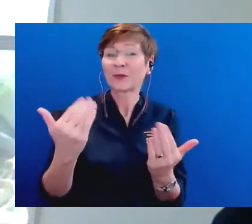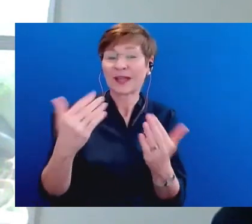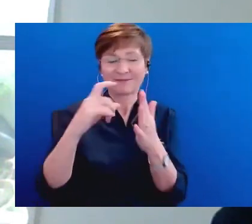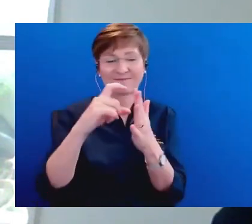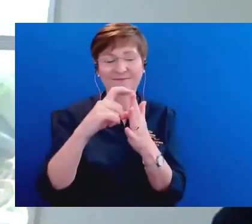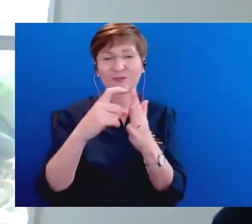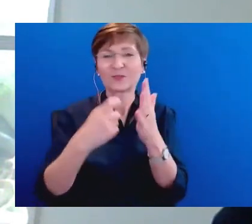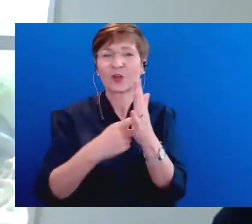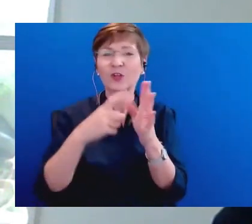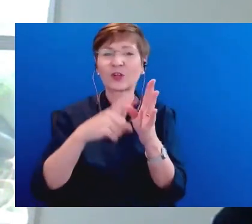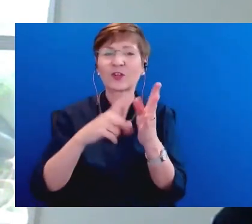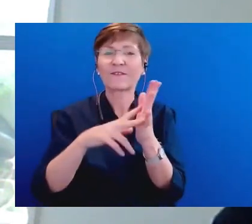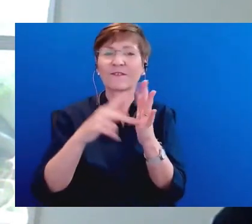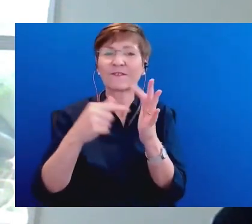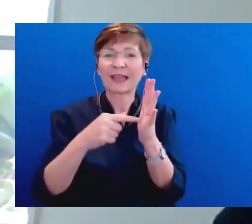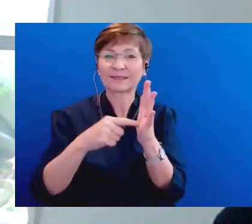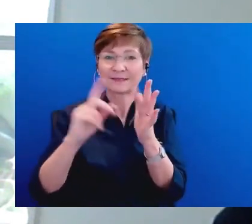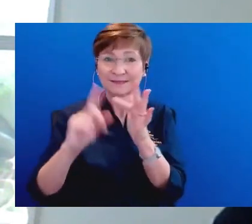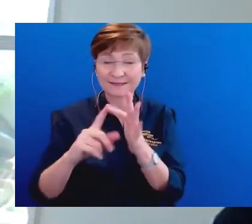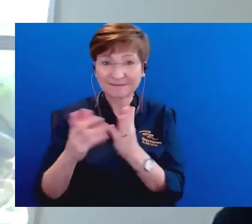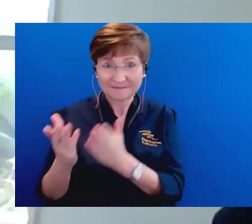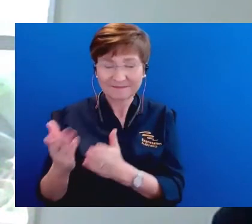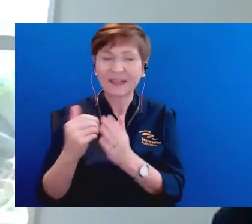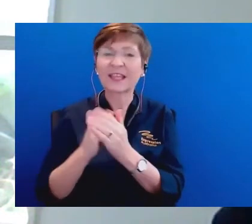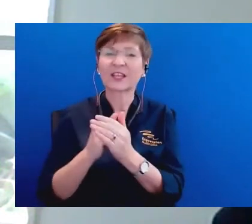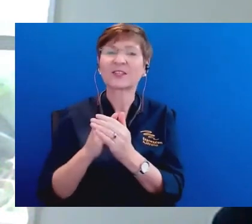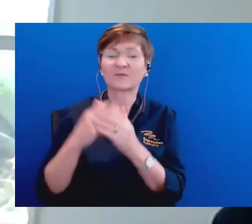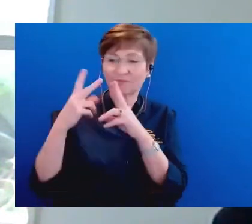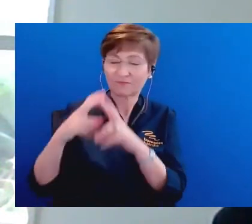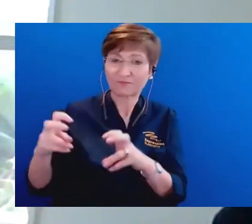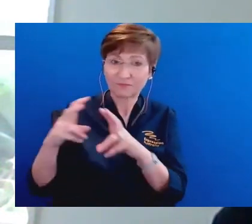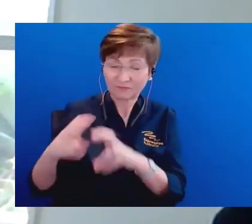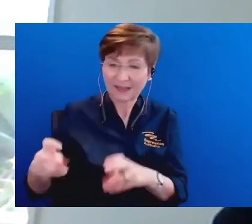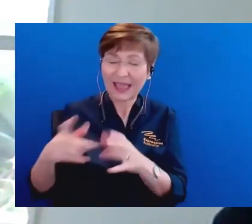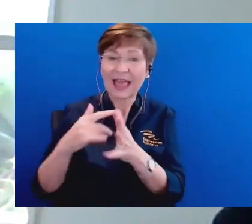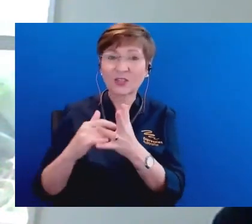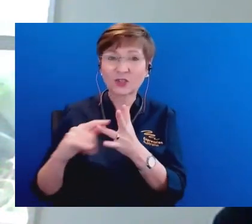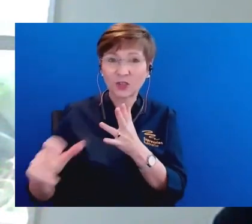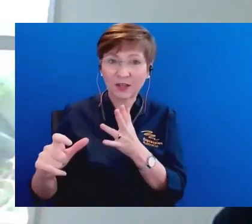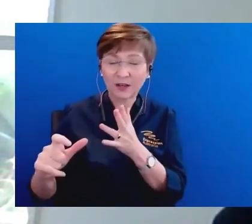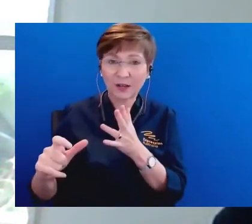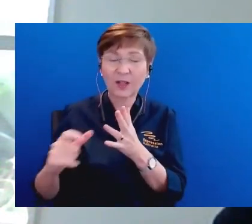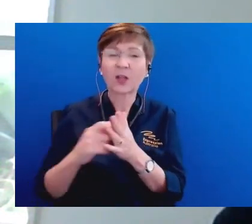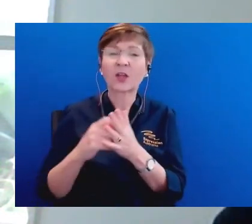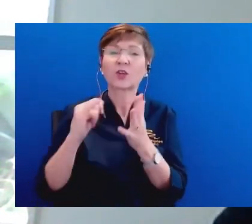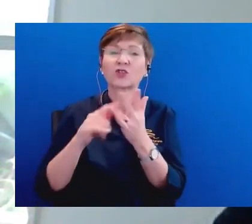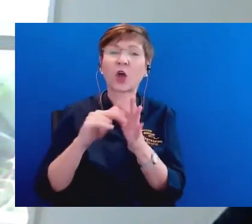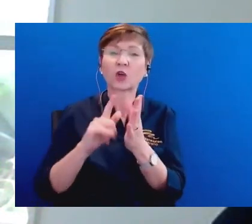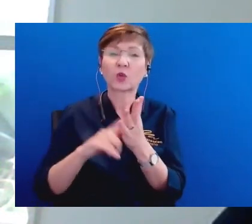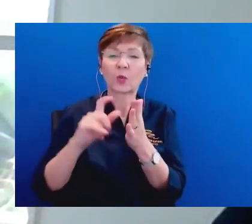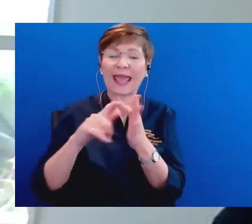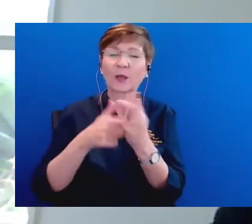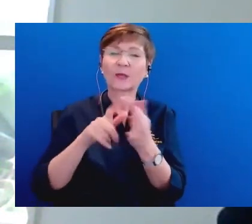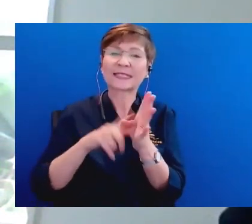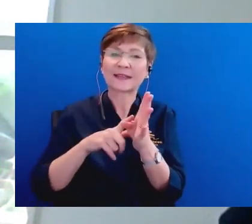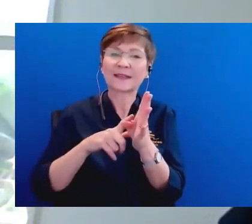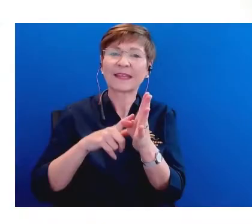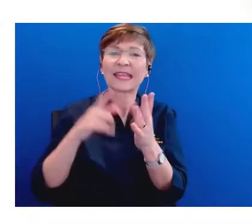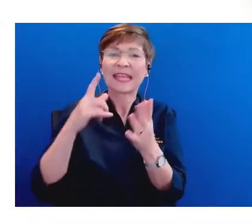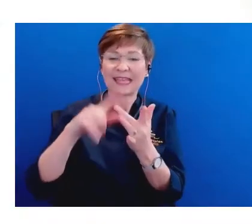Maker, Senior Research Associate, Melbourne Social Equity Institute at the University of